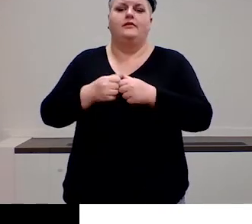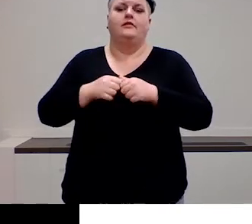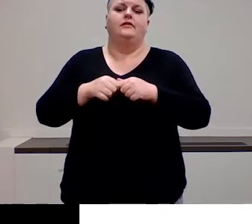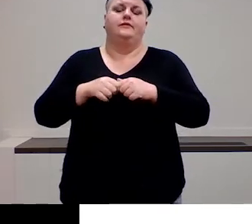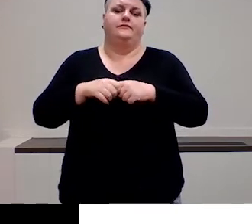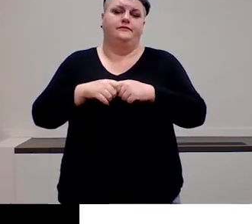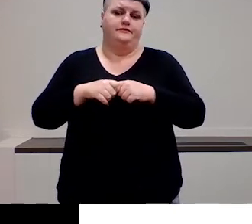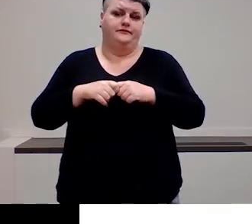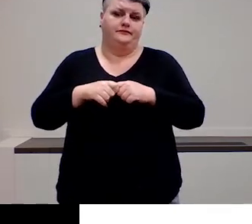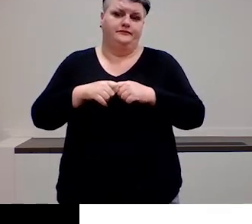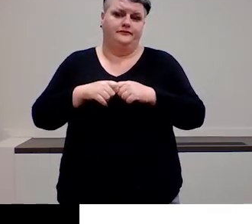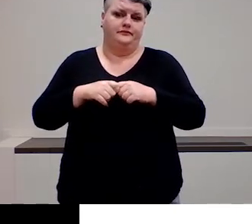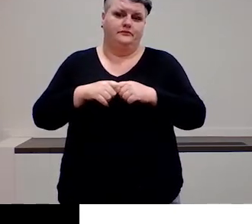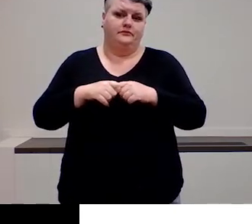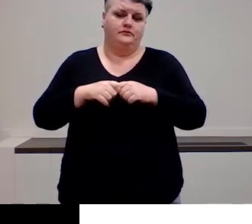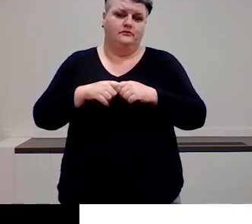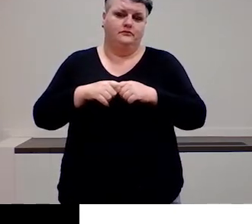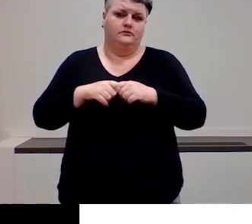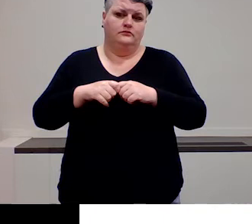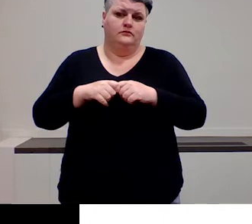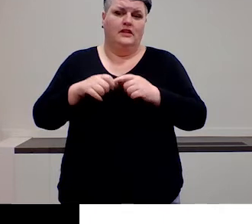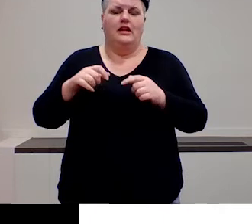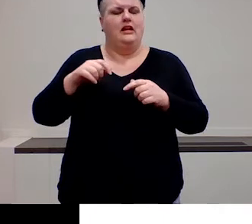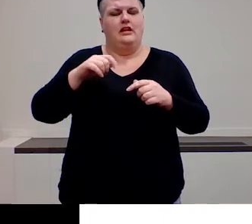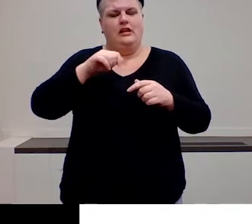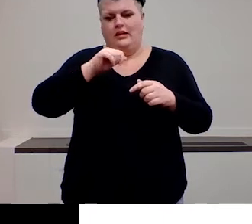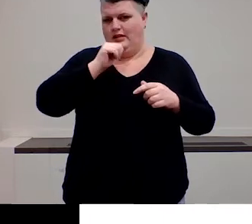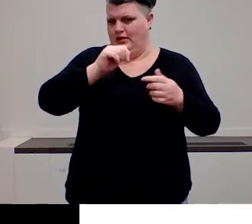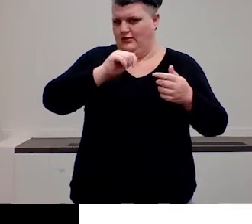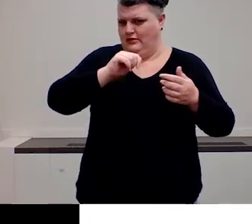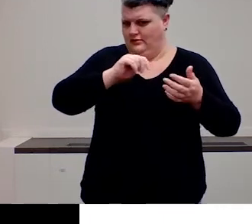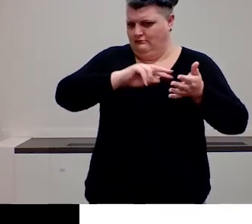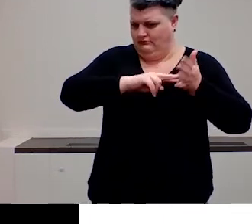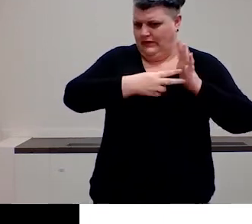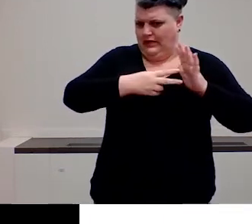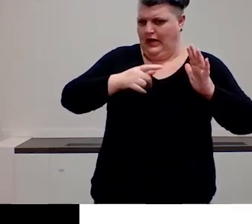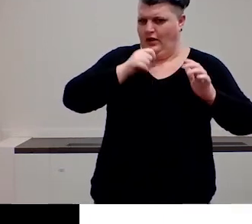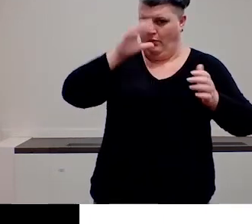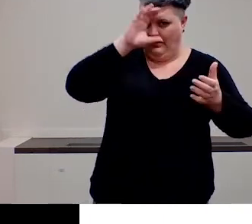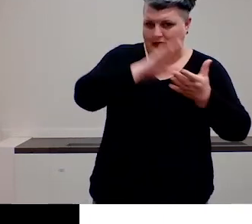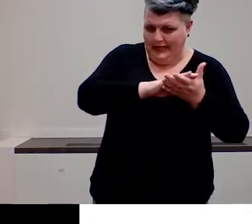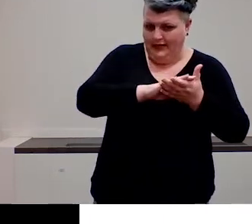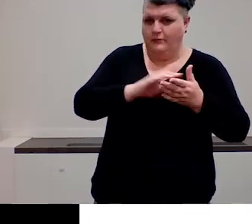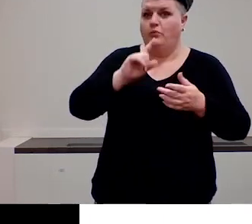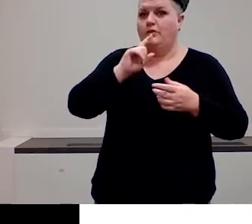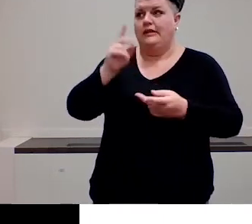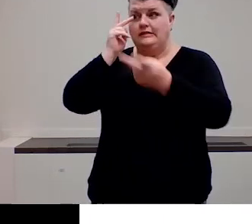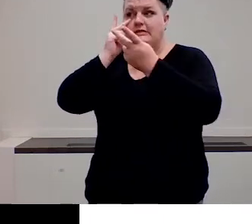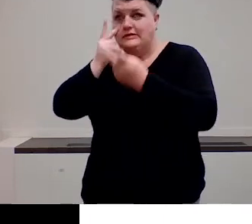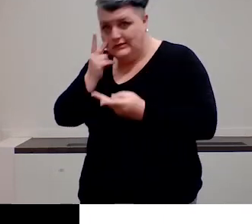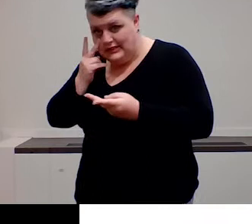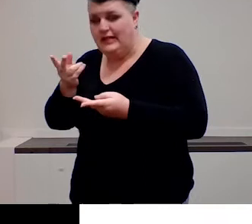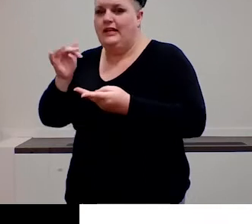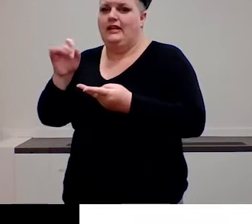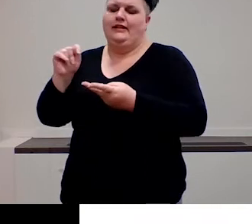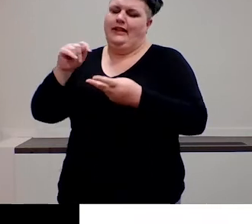And I say that not because I don't believe we're working on it, but I haven't seen it, what the it is that we're